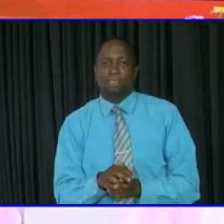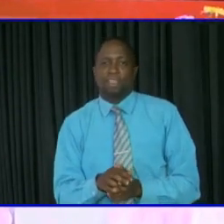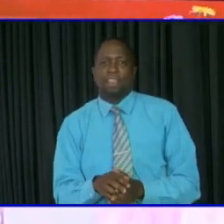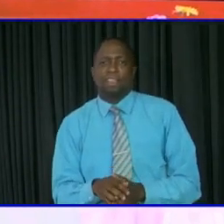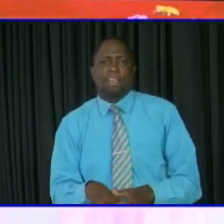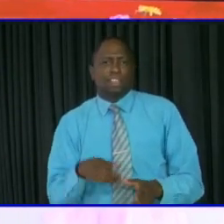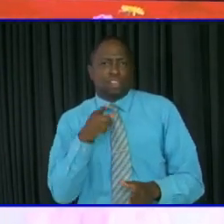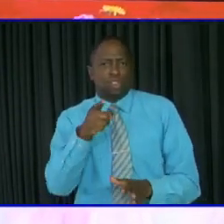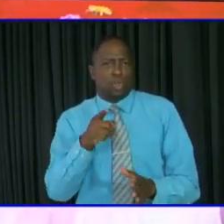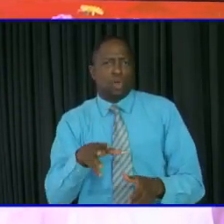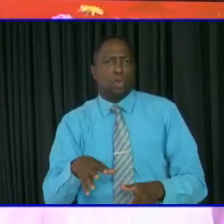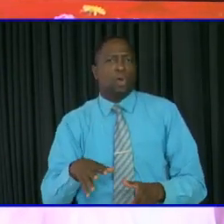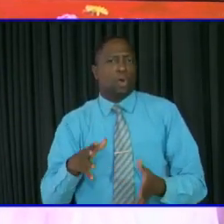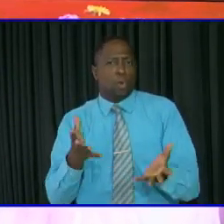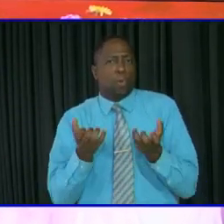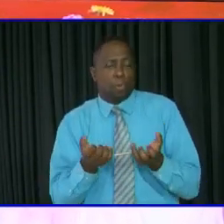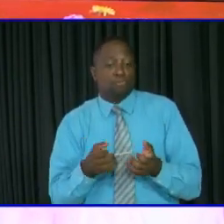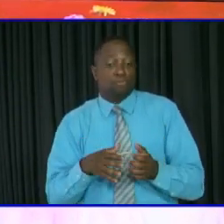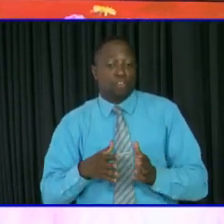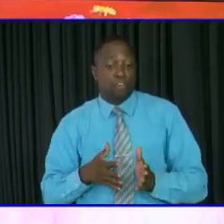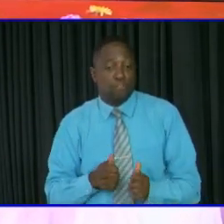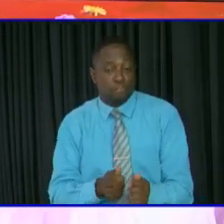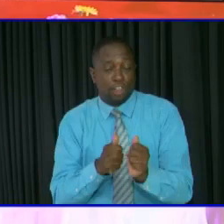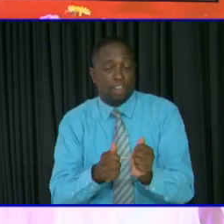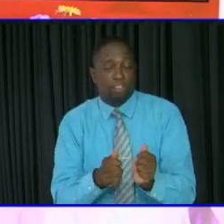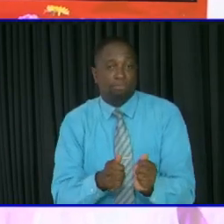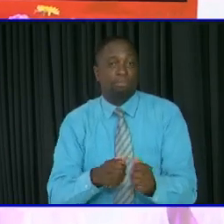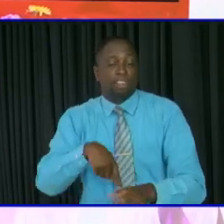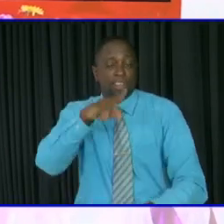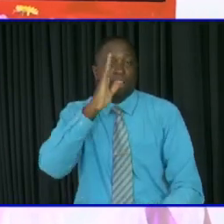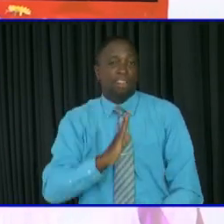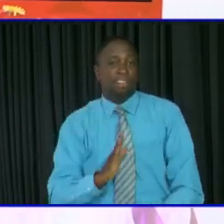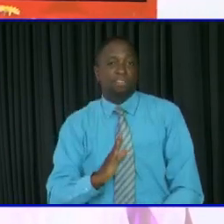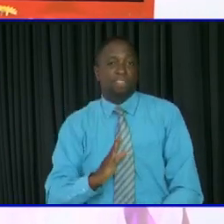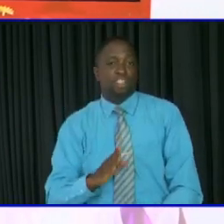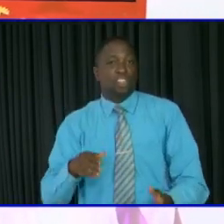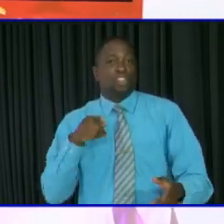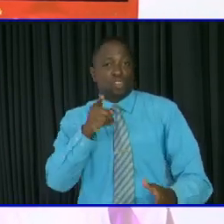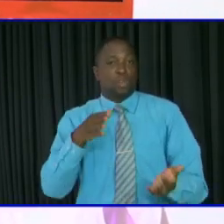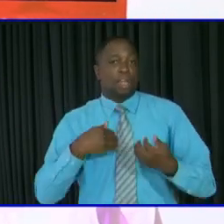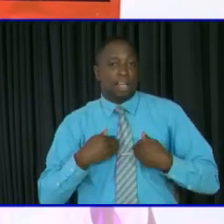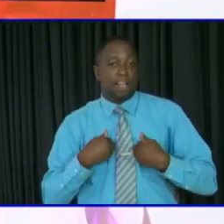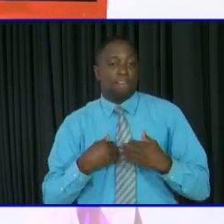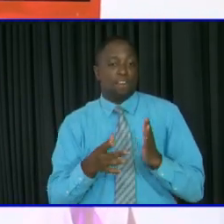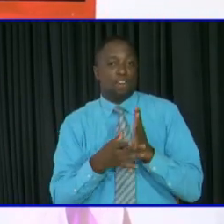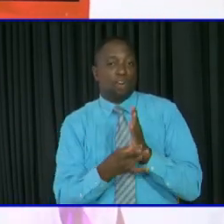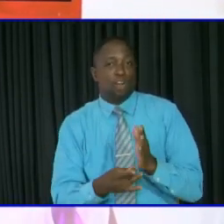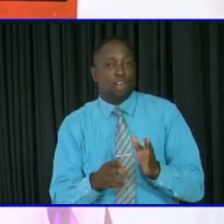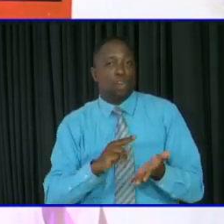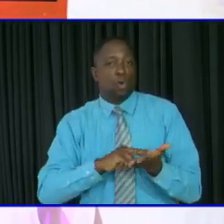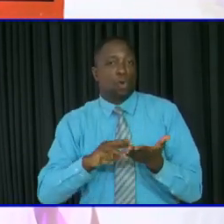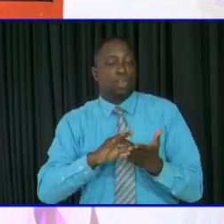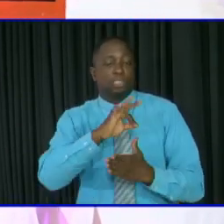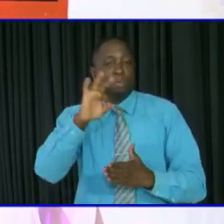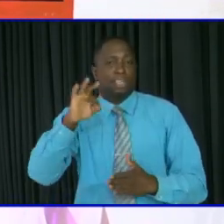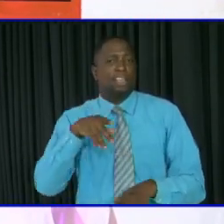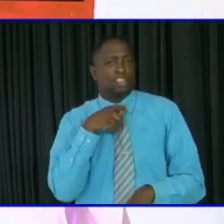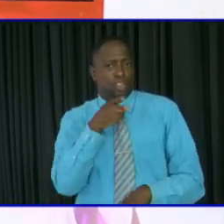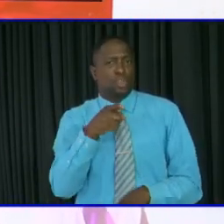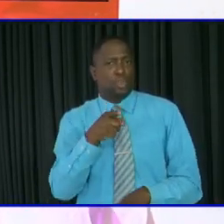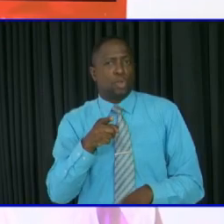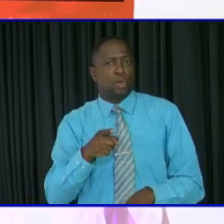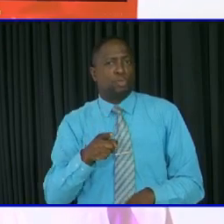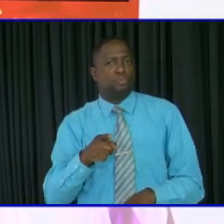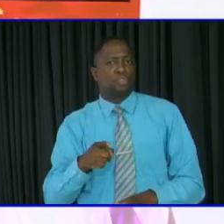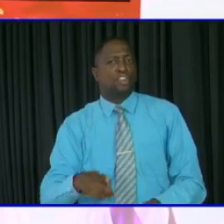follow where God leads? Is it that you have the oil of the Holy Spirit? Are you willing? Are you ready to follow